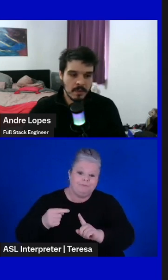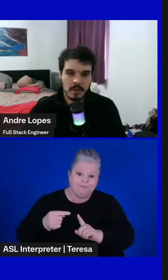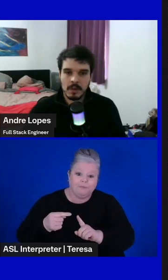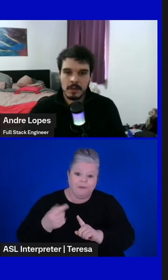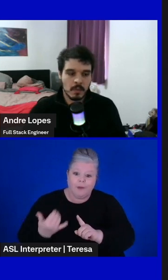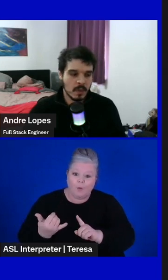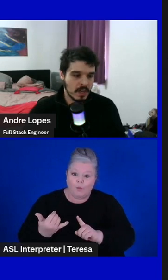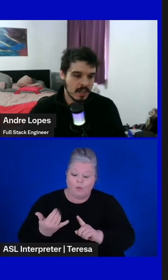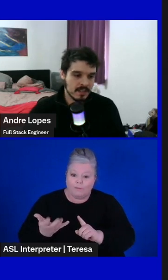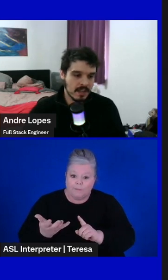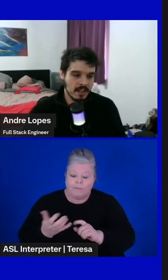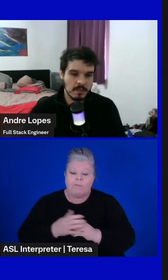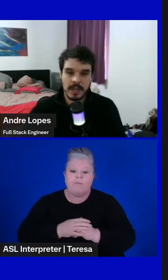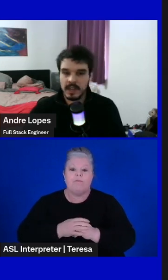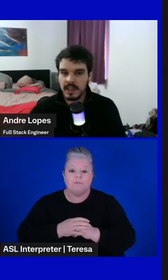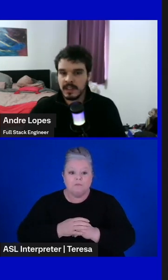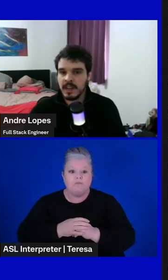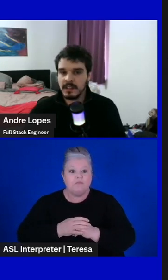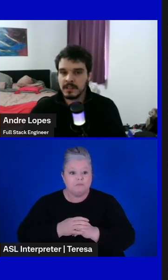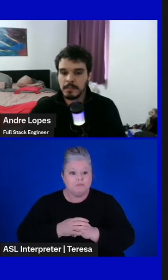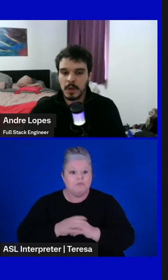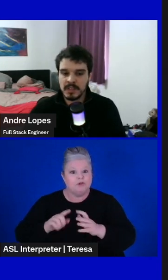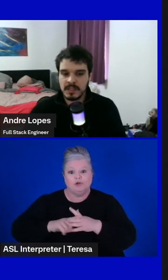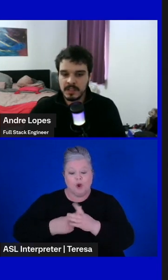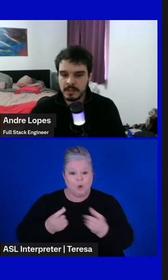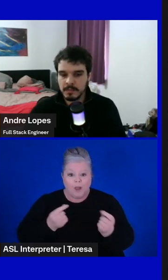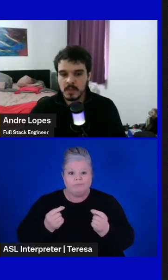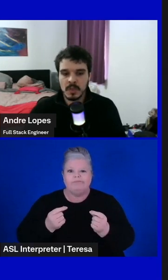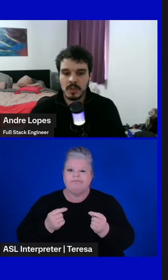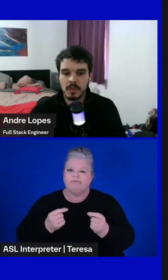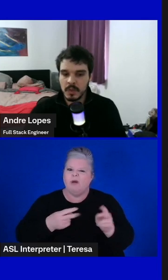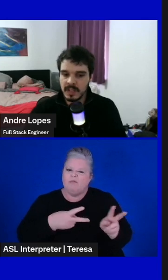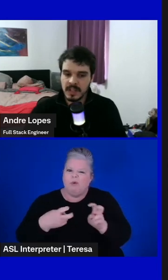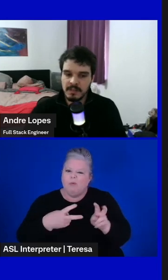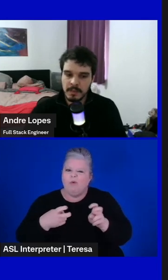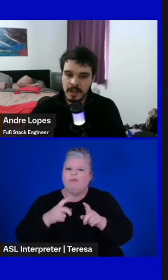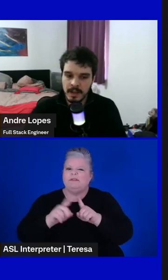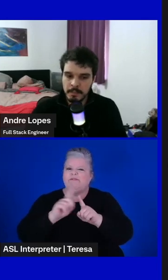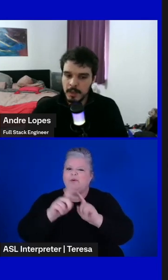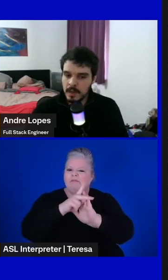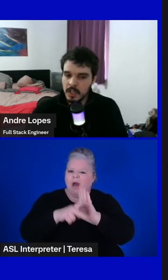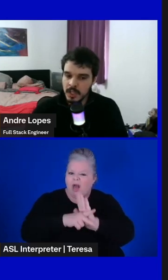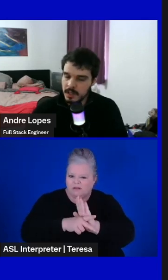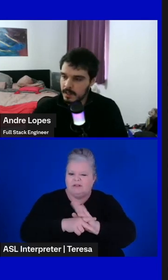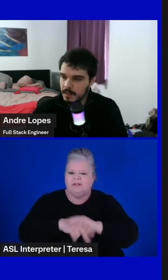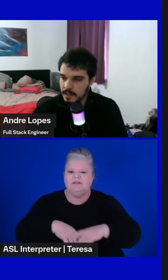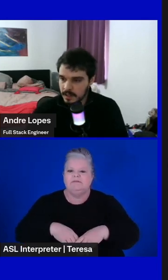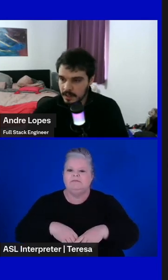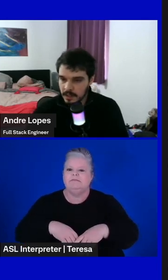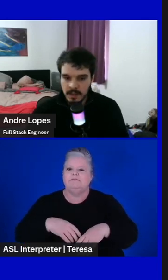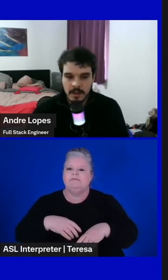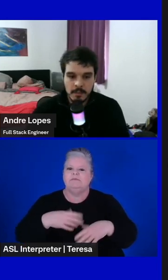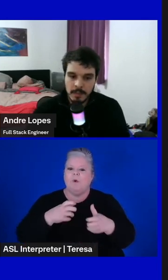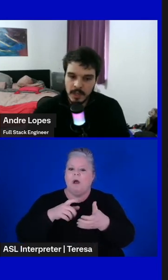now we're gonna start by getting some policies here. So we're gonna give publish